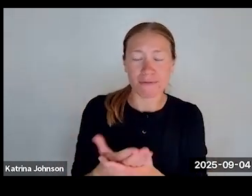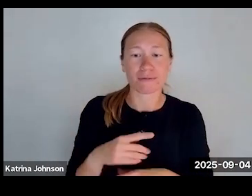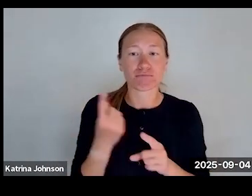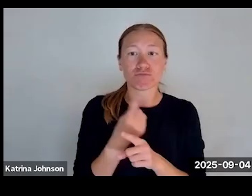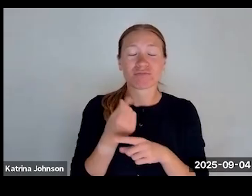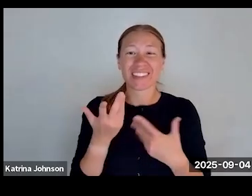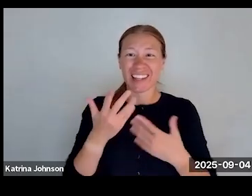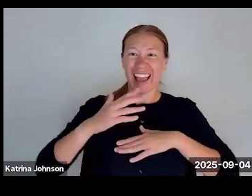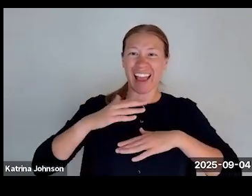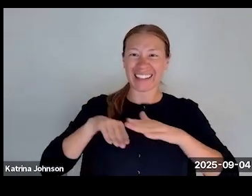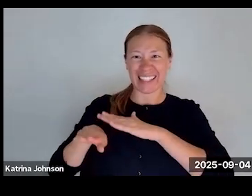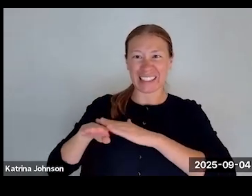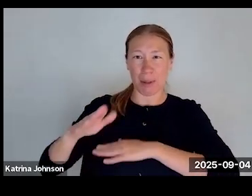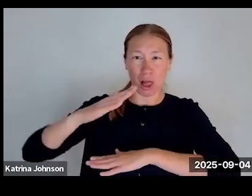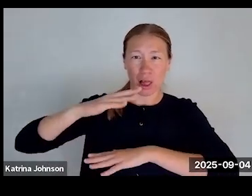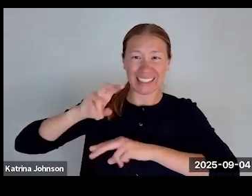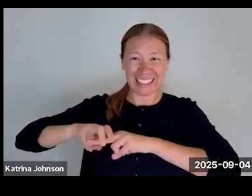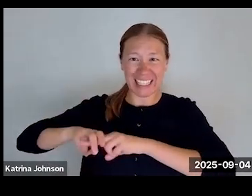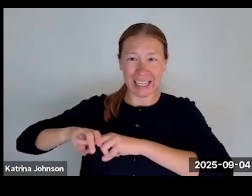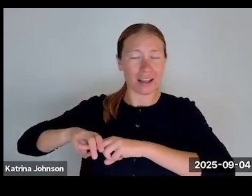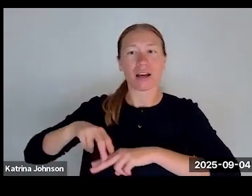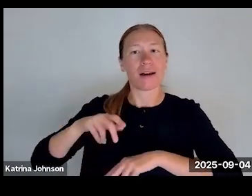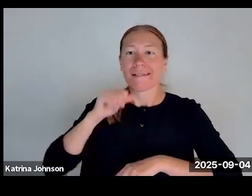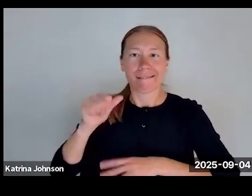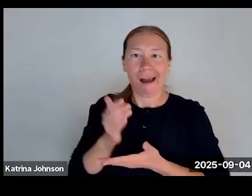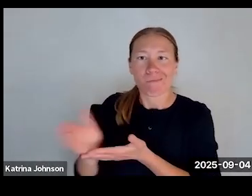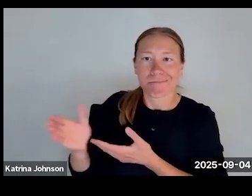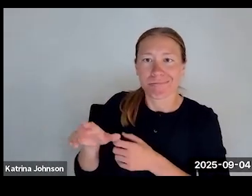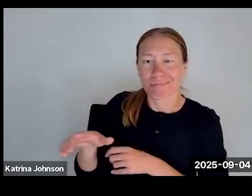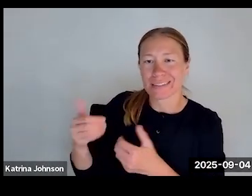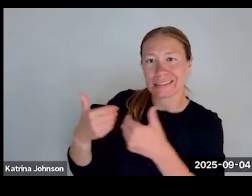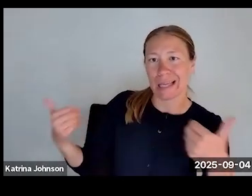be segregated. It should be integrated into the classroom.